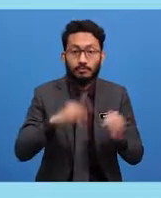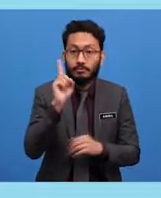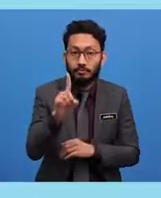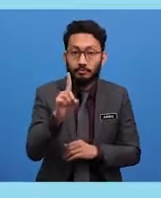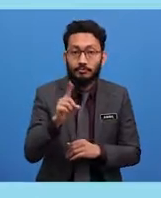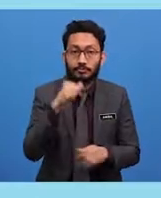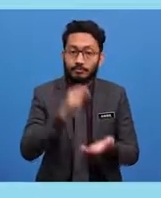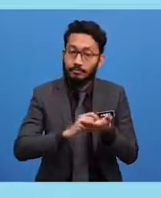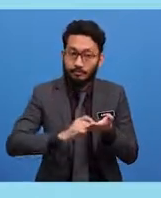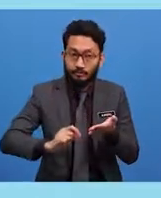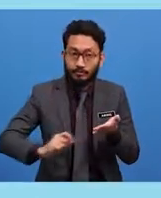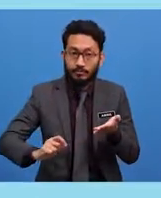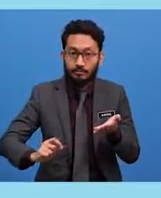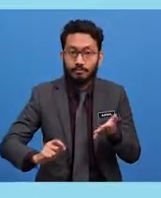pencils.